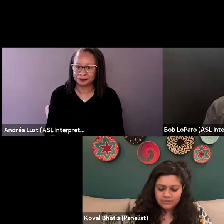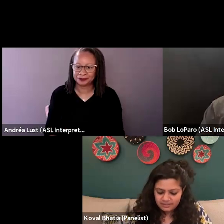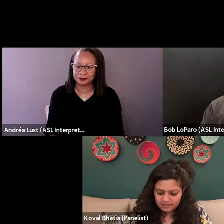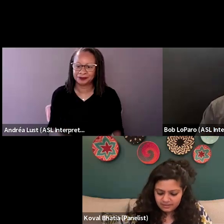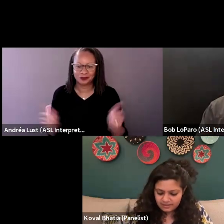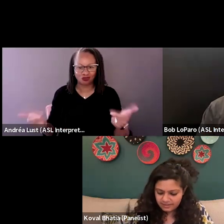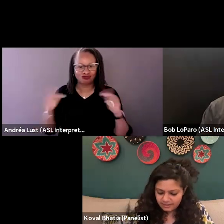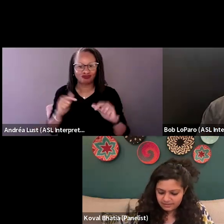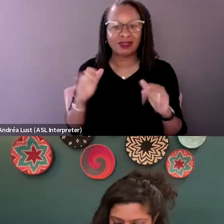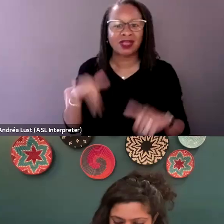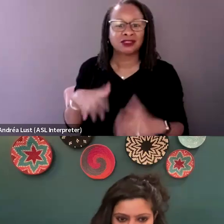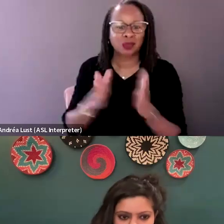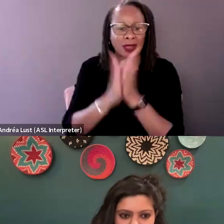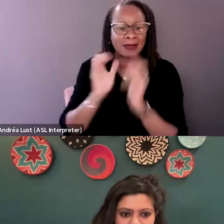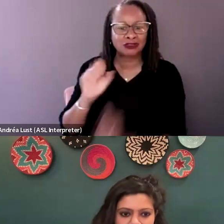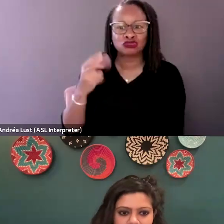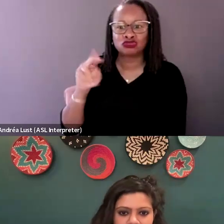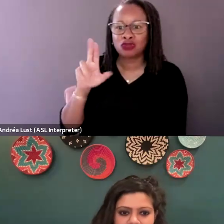film. And